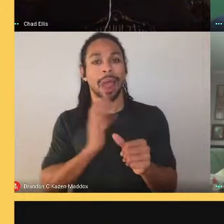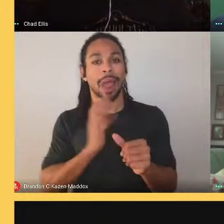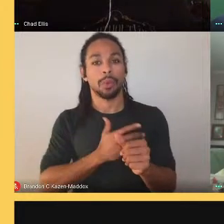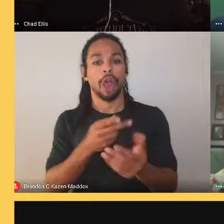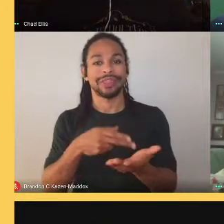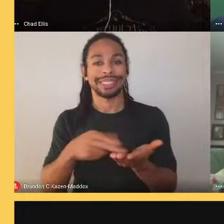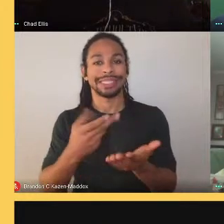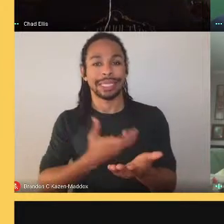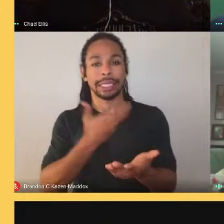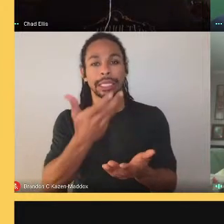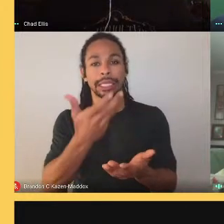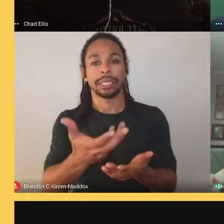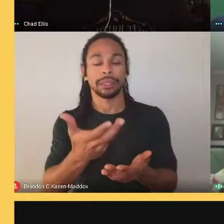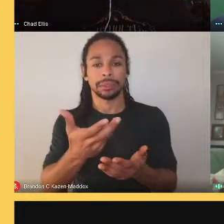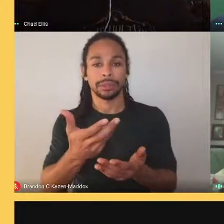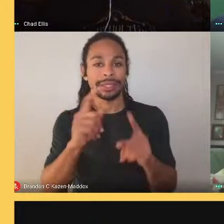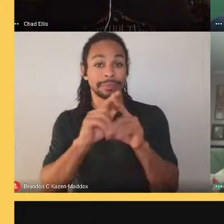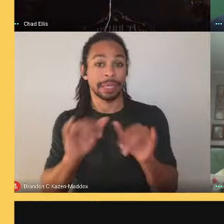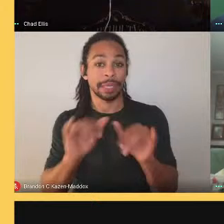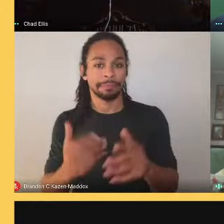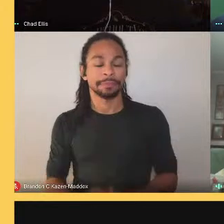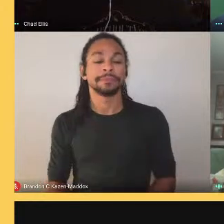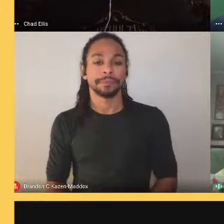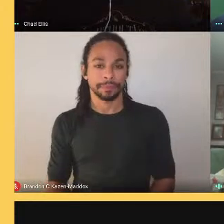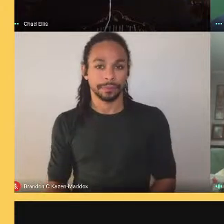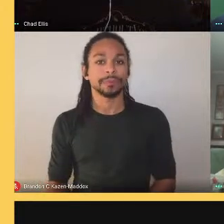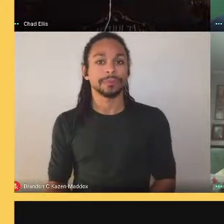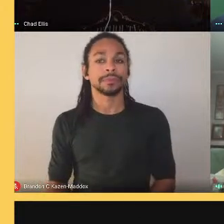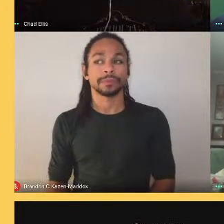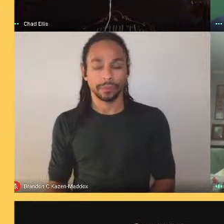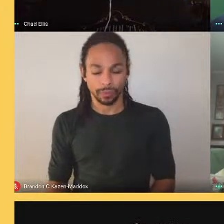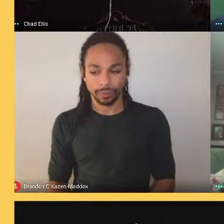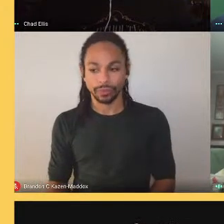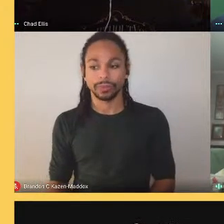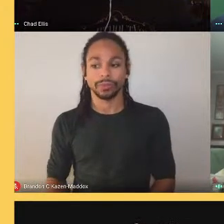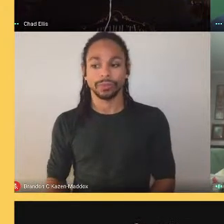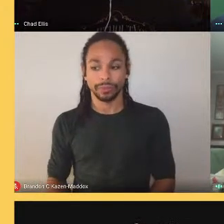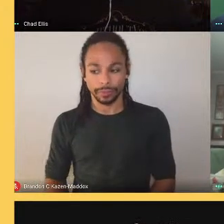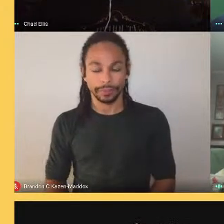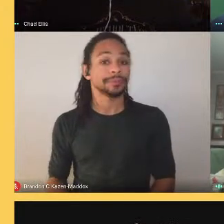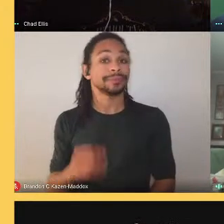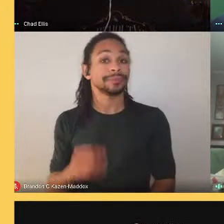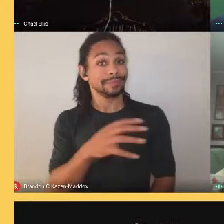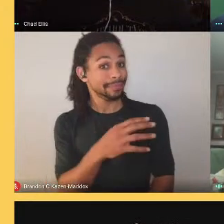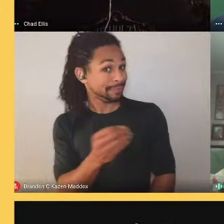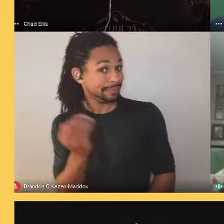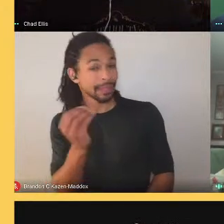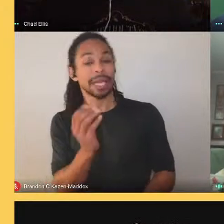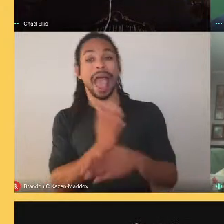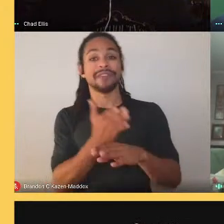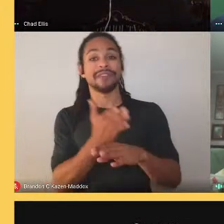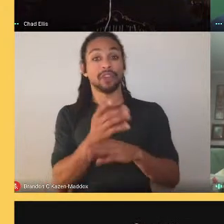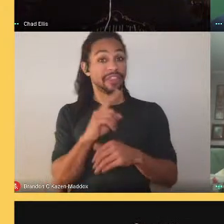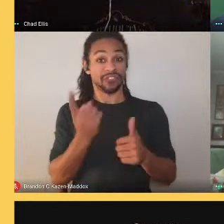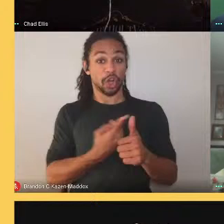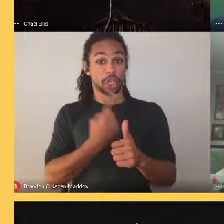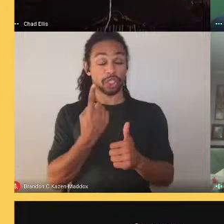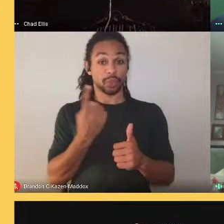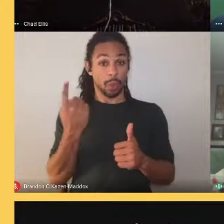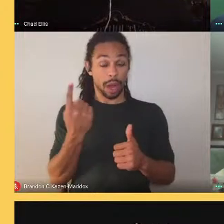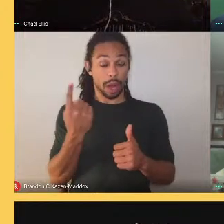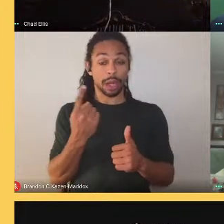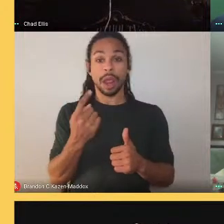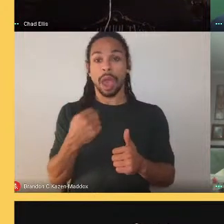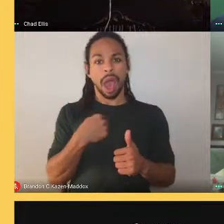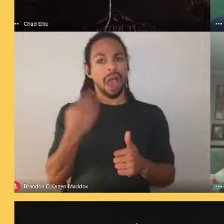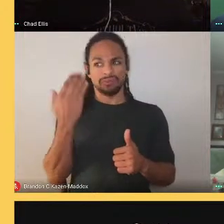And so along those lines, it's after the first one, I was a lot more cognizant of